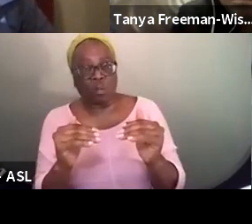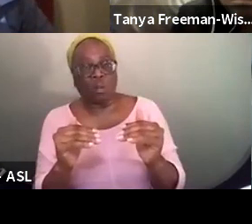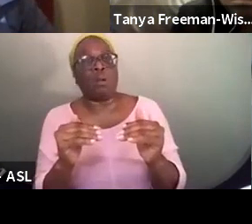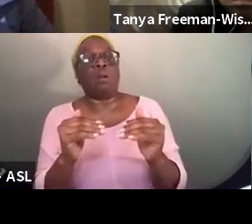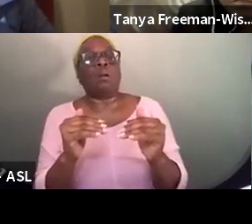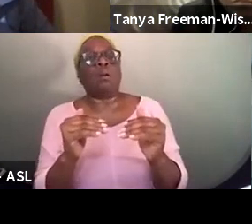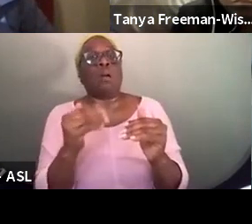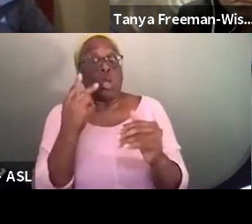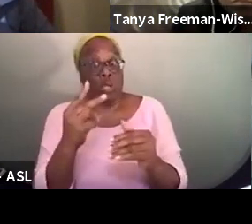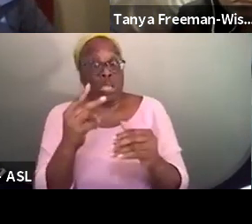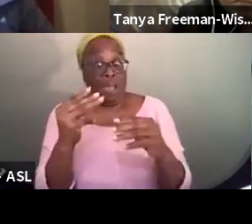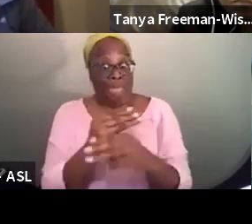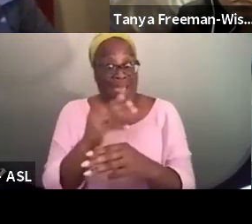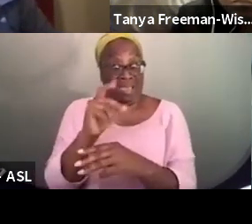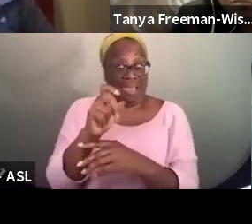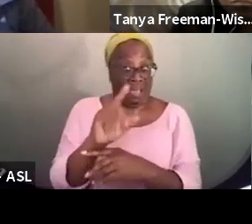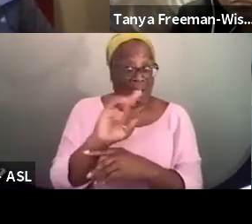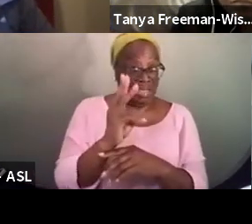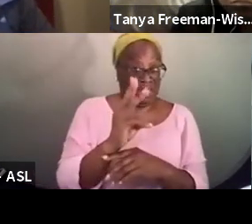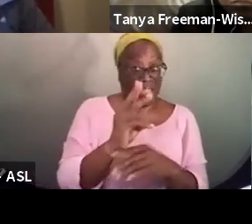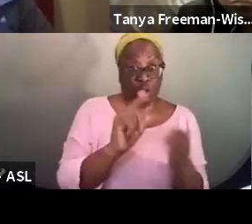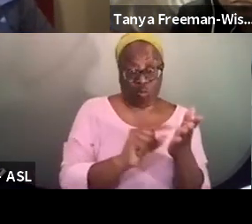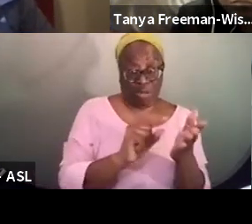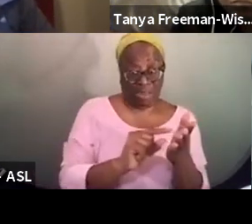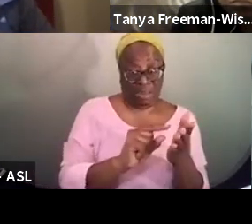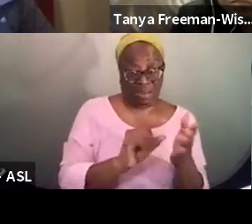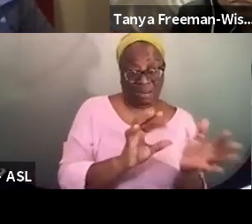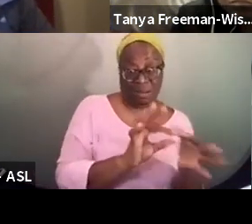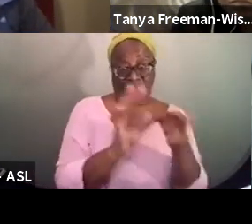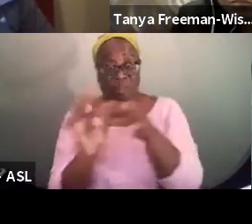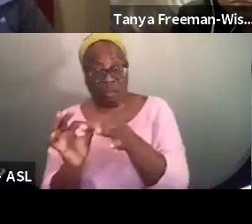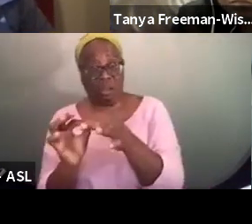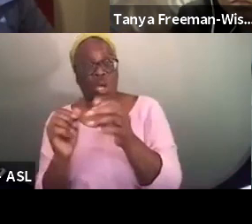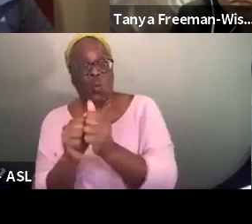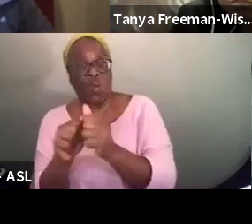6th grade to accompany the class rank